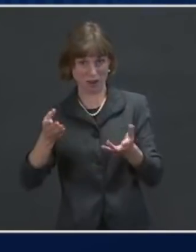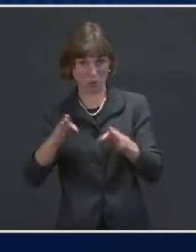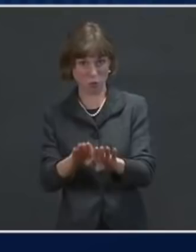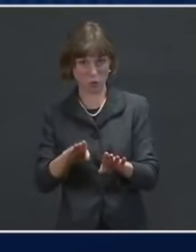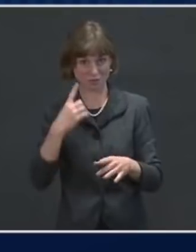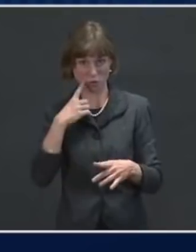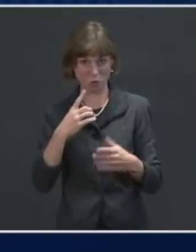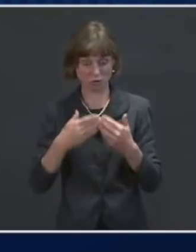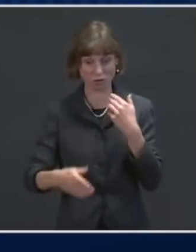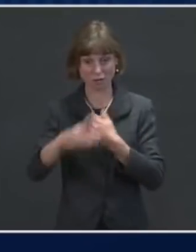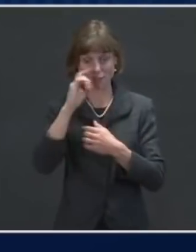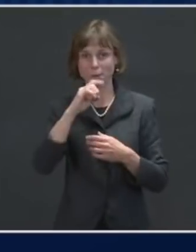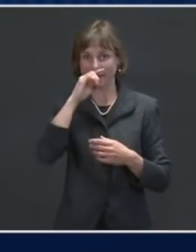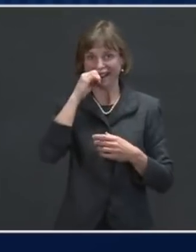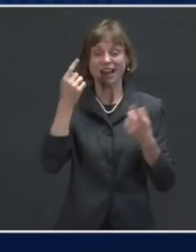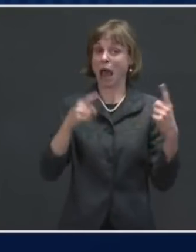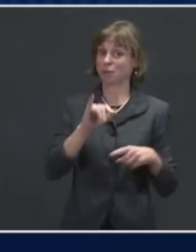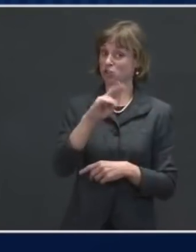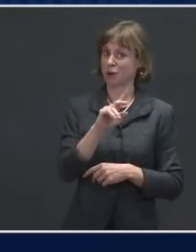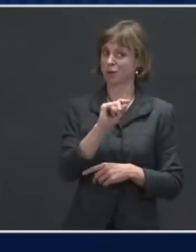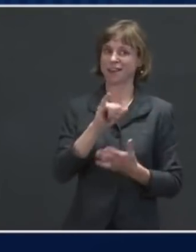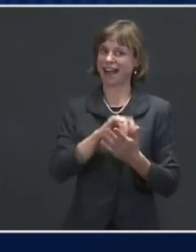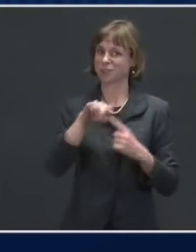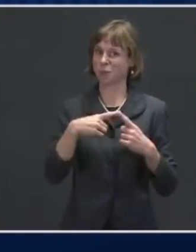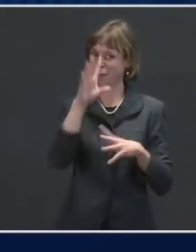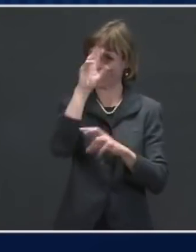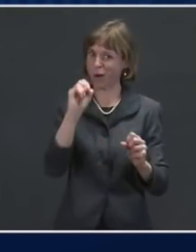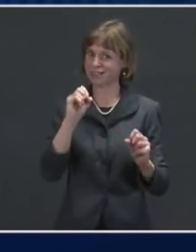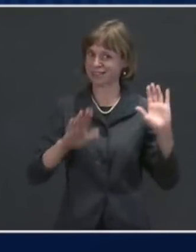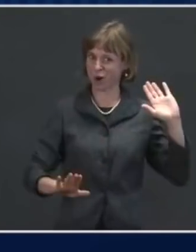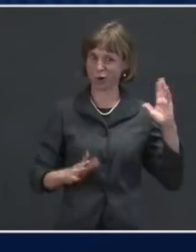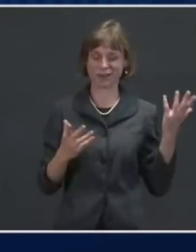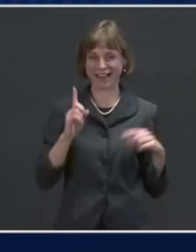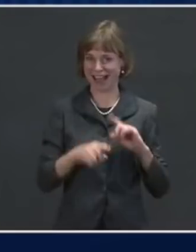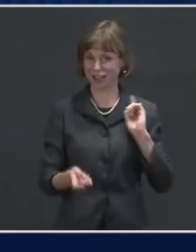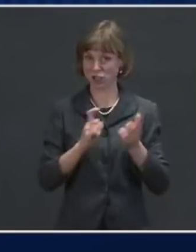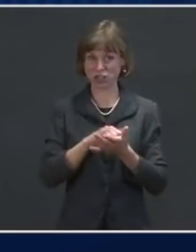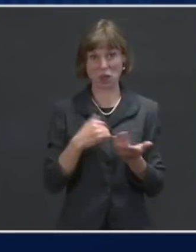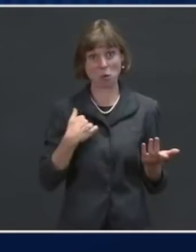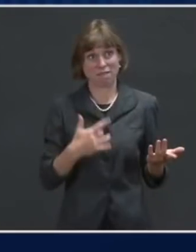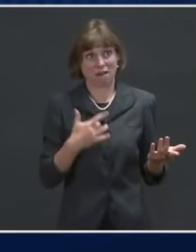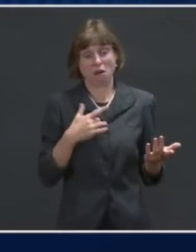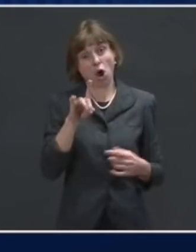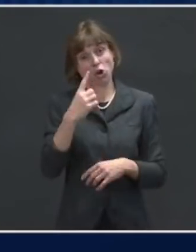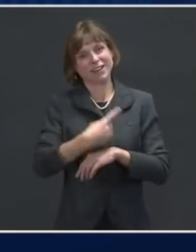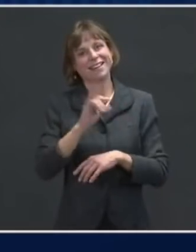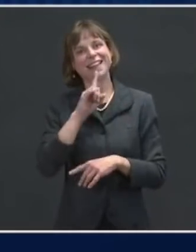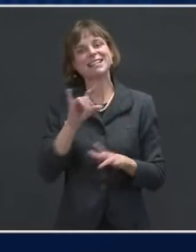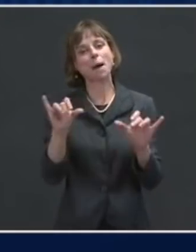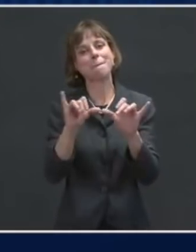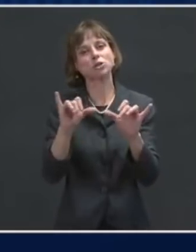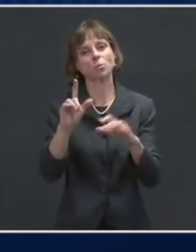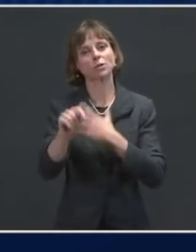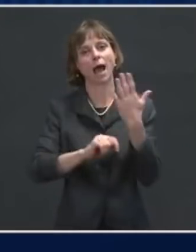is when every president is inaugurated, so we can't change that. And 100 days we felt was a period of time, a measurable period of time where we could